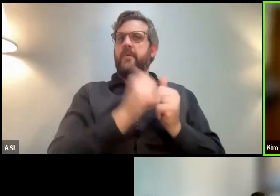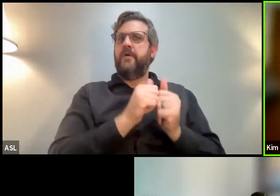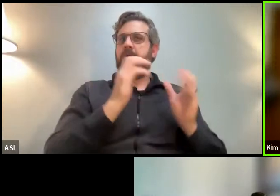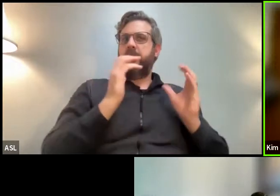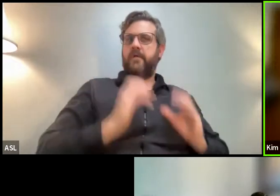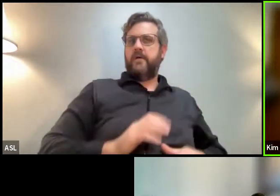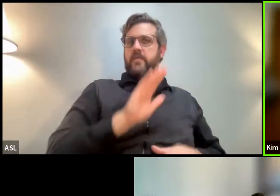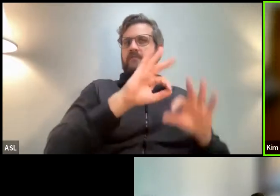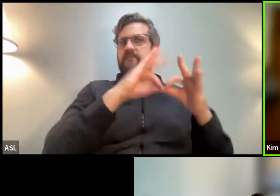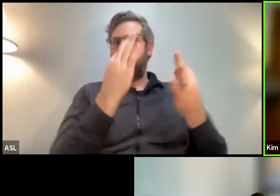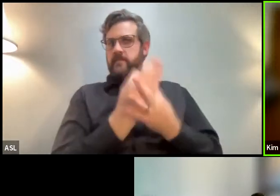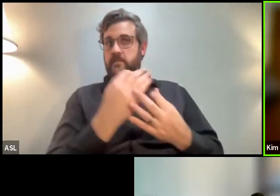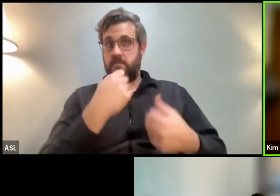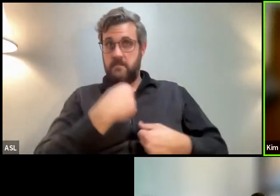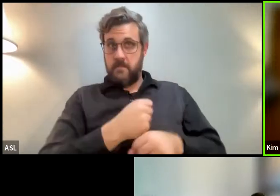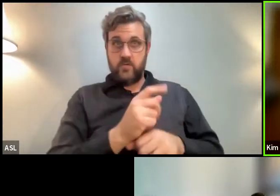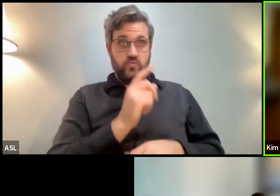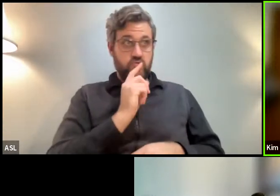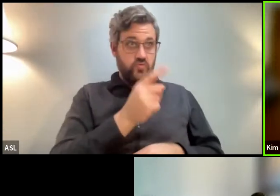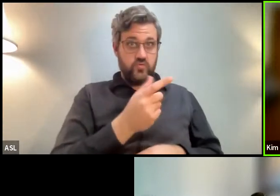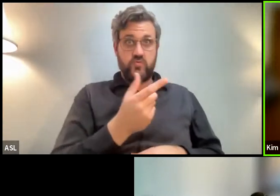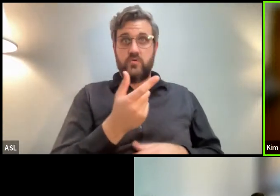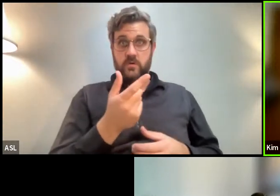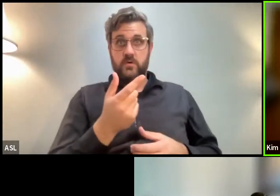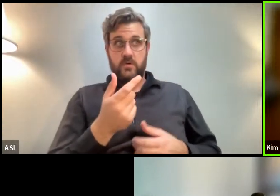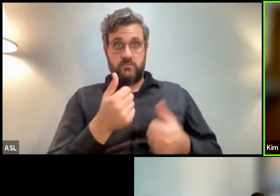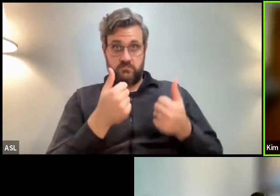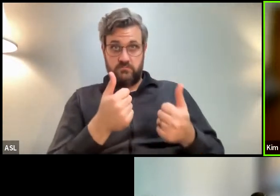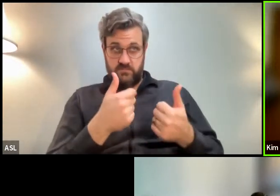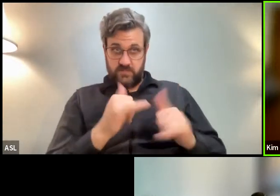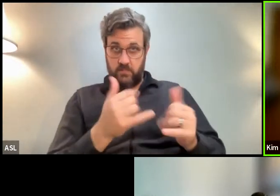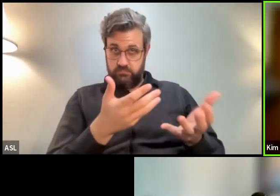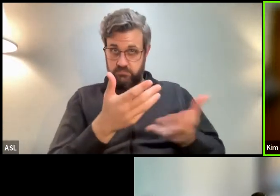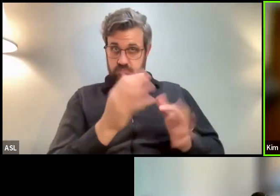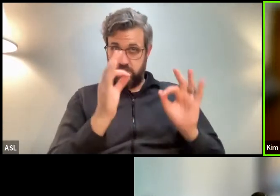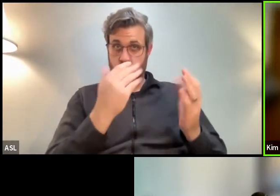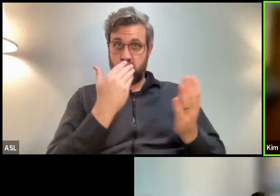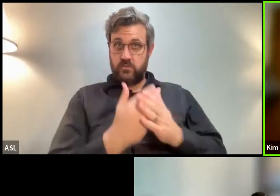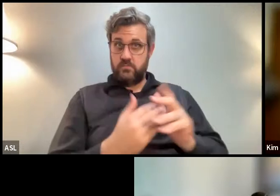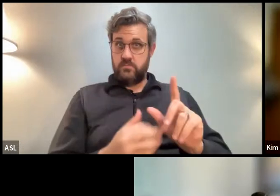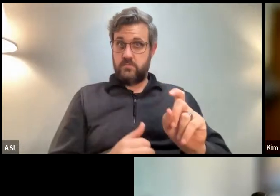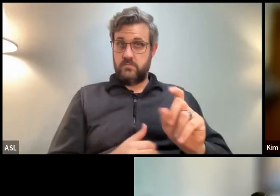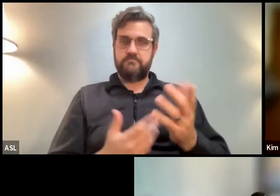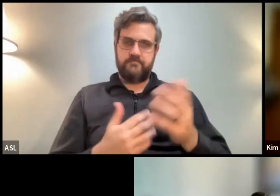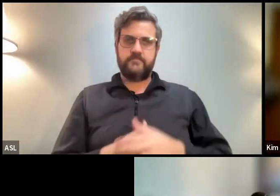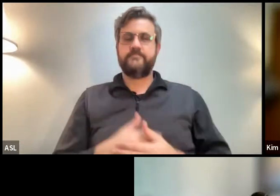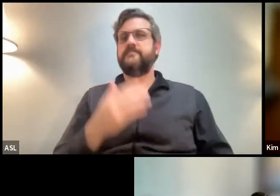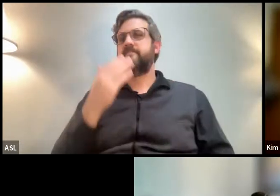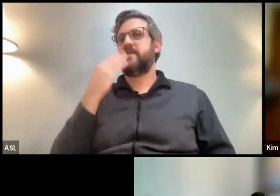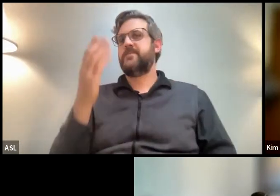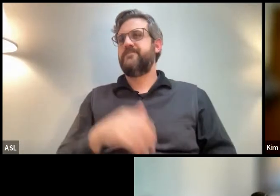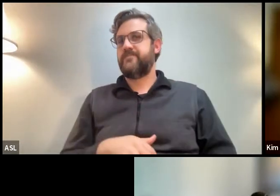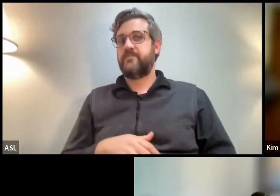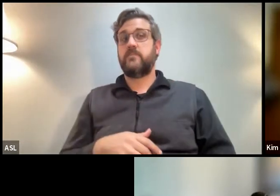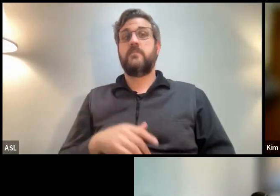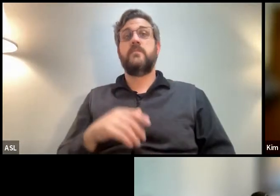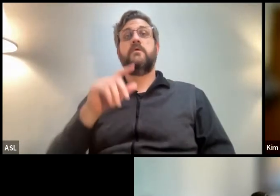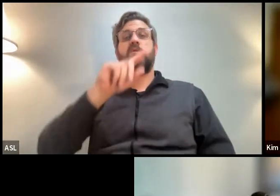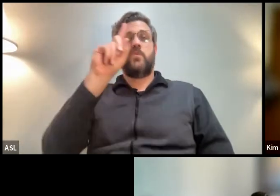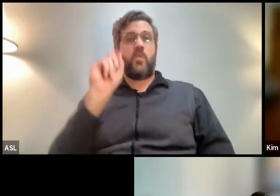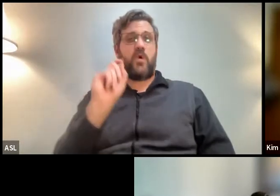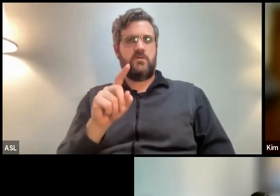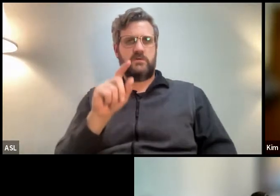families to make sure that this is all still okay. Thank you. Is there